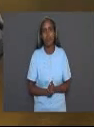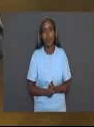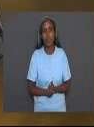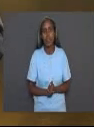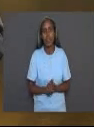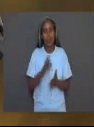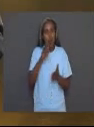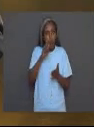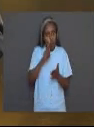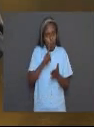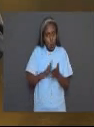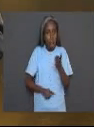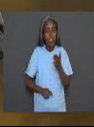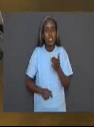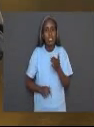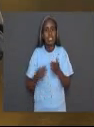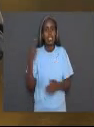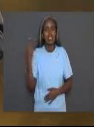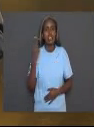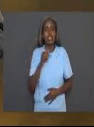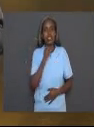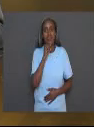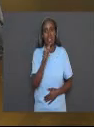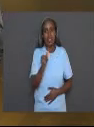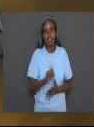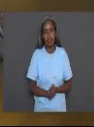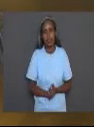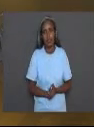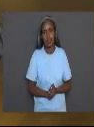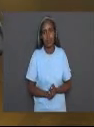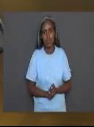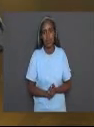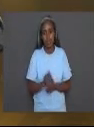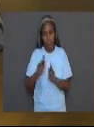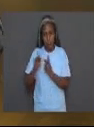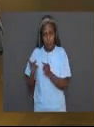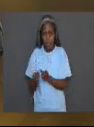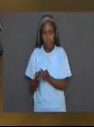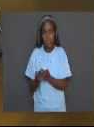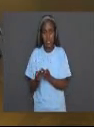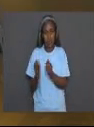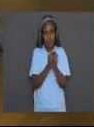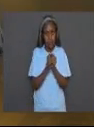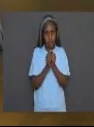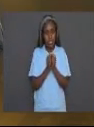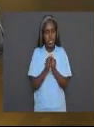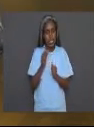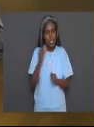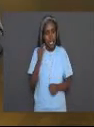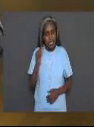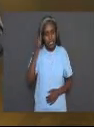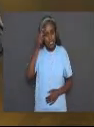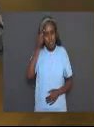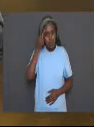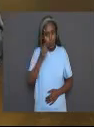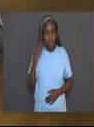What are the disadvantages? With a partner, think of at least one